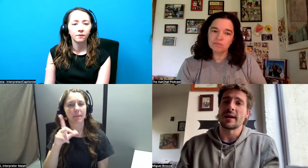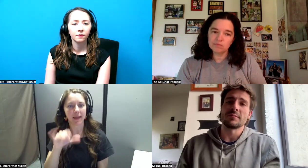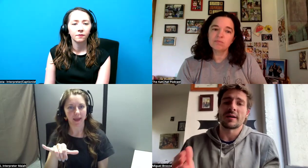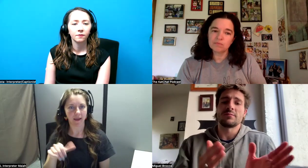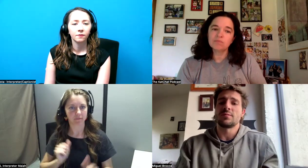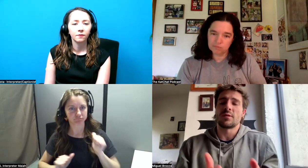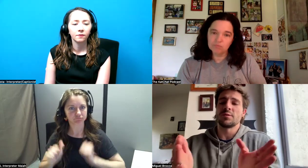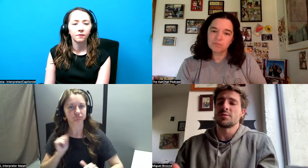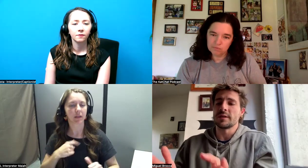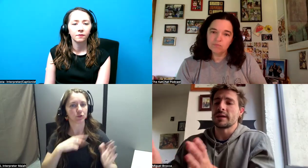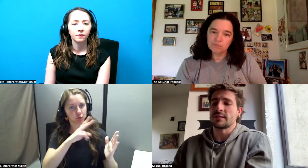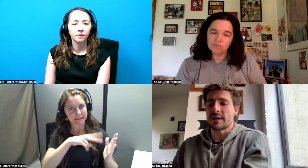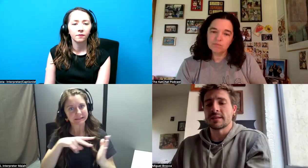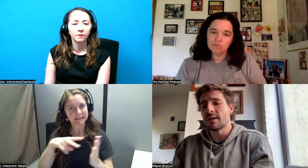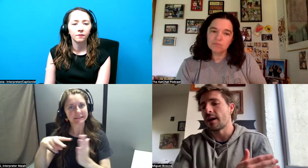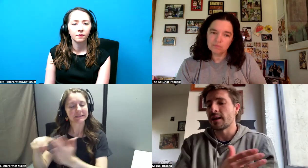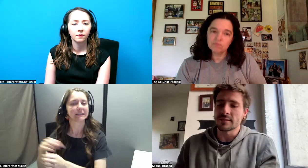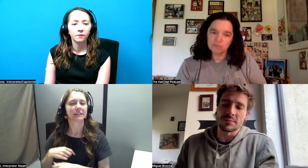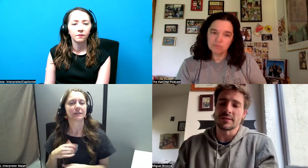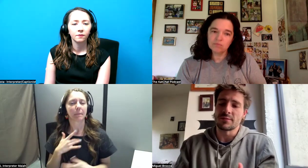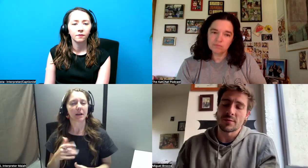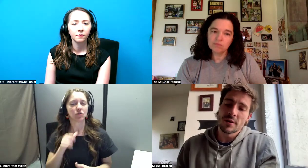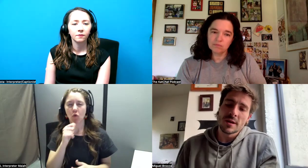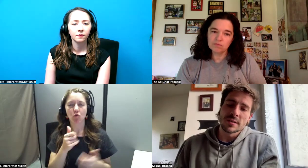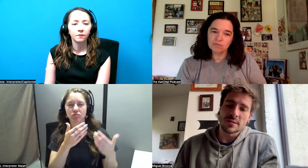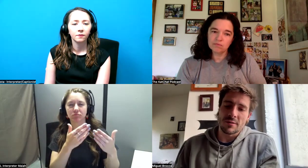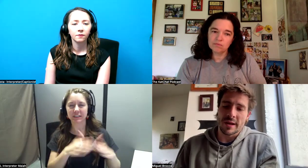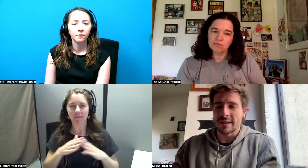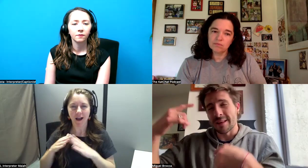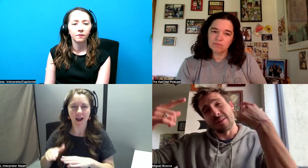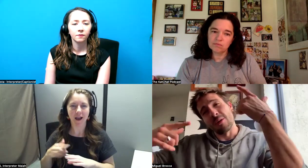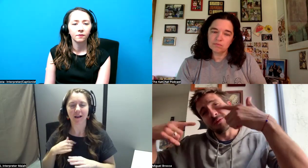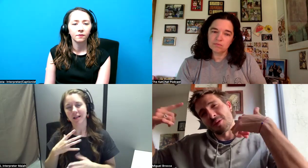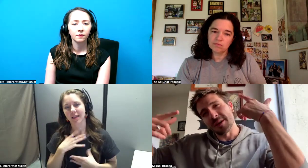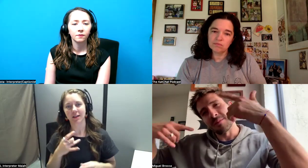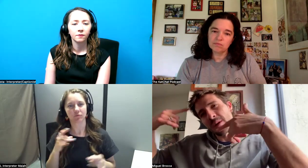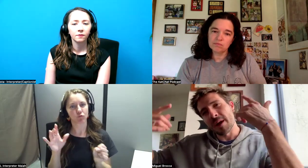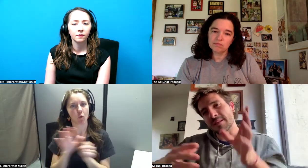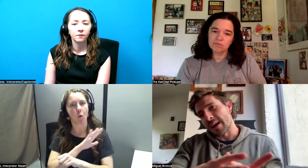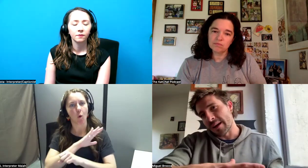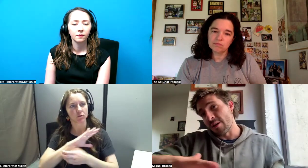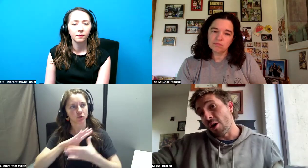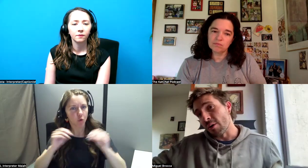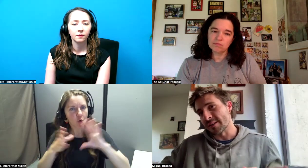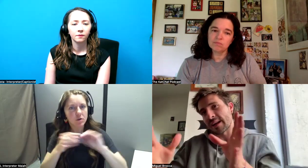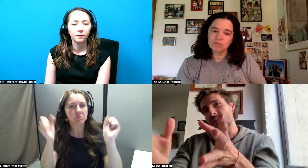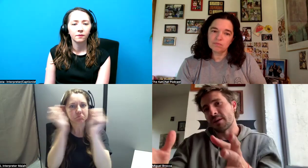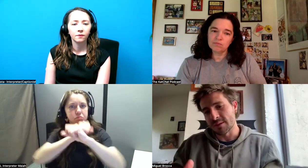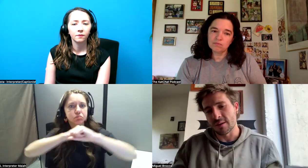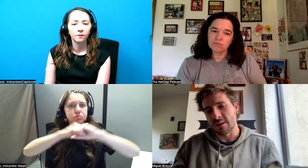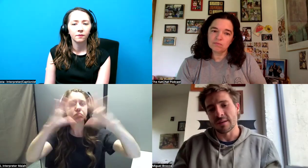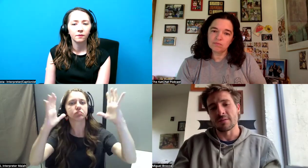complete. And I don't usually like divide it. I like to read it full so that I get like the whole story in my mind, and I know